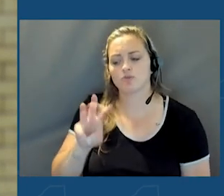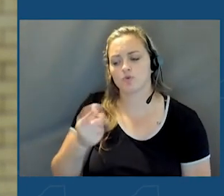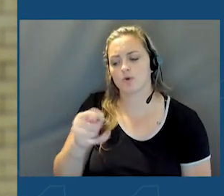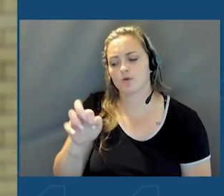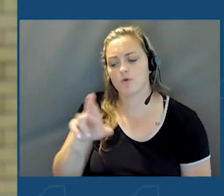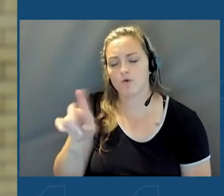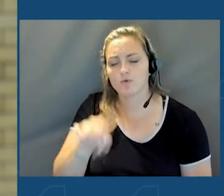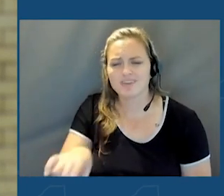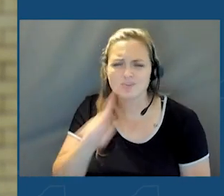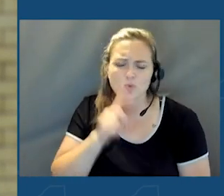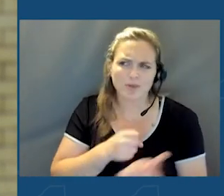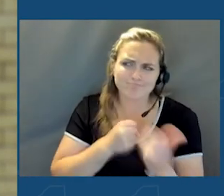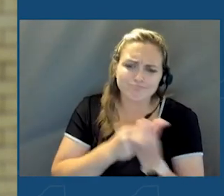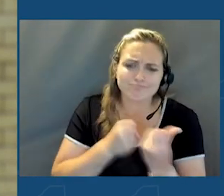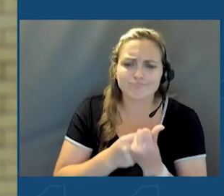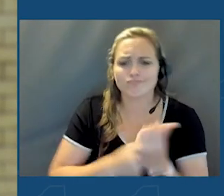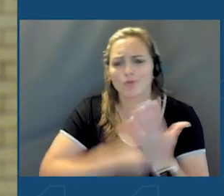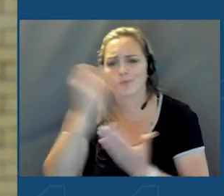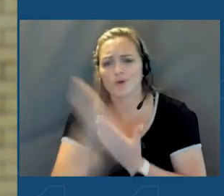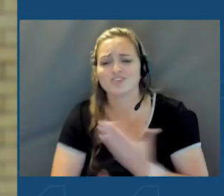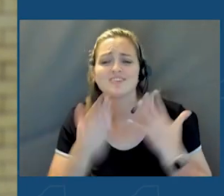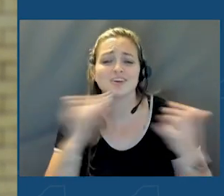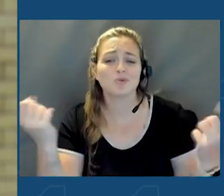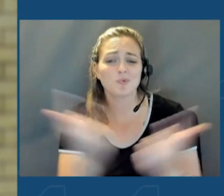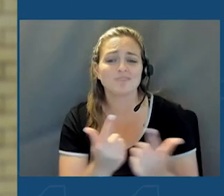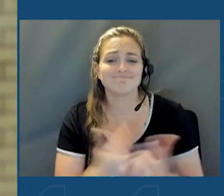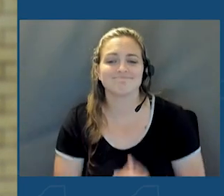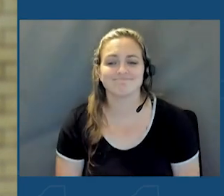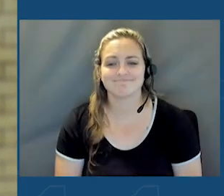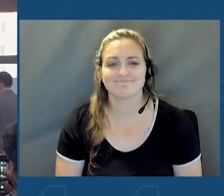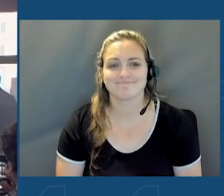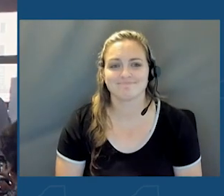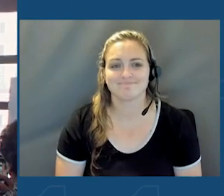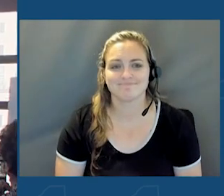been a champion for this project. So thank you, everyone.